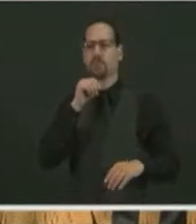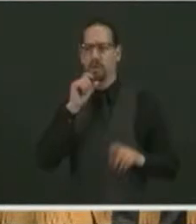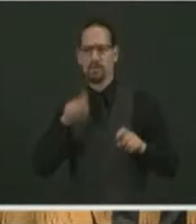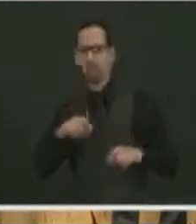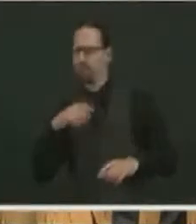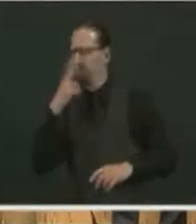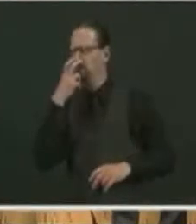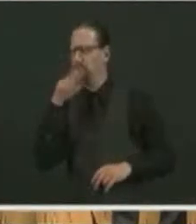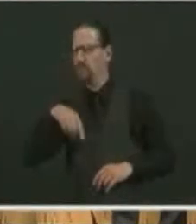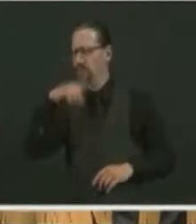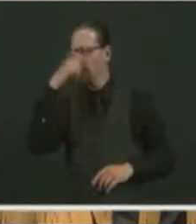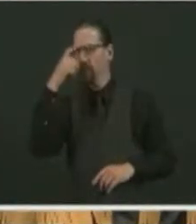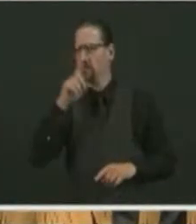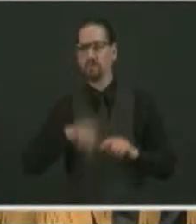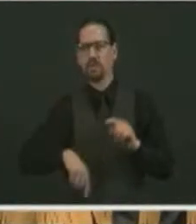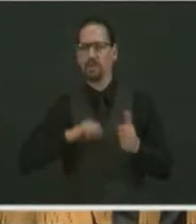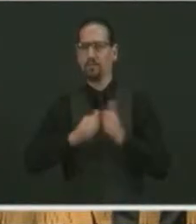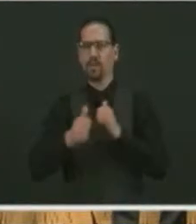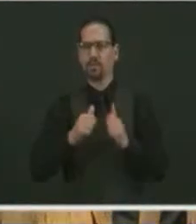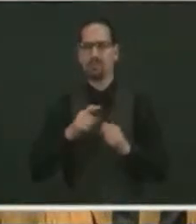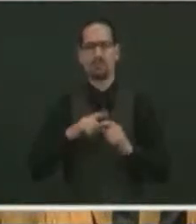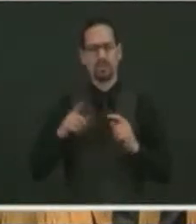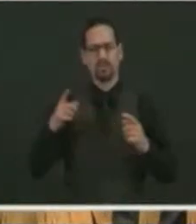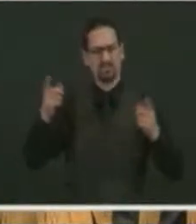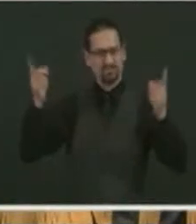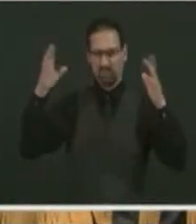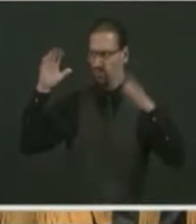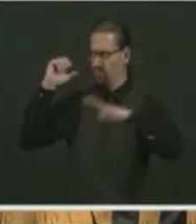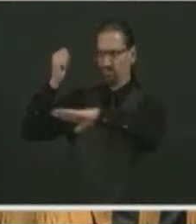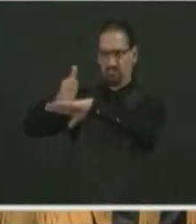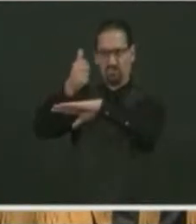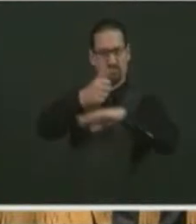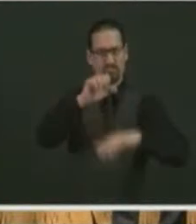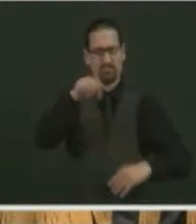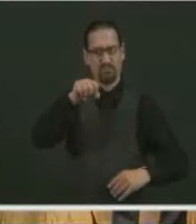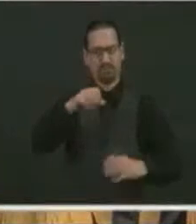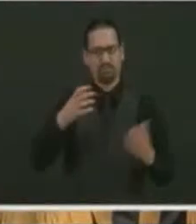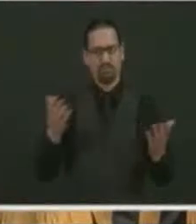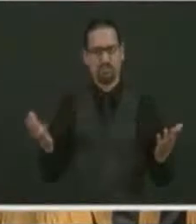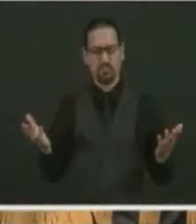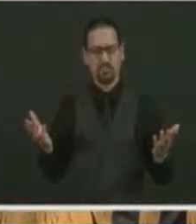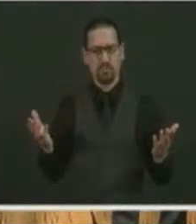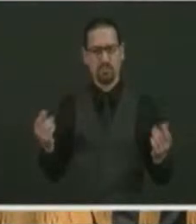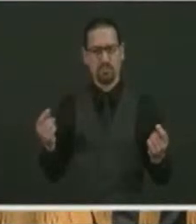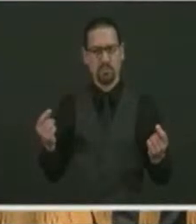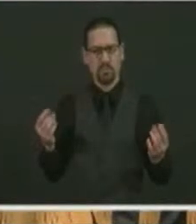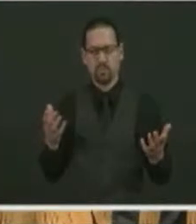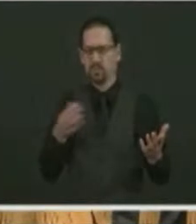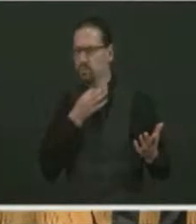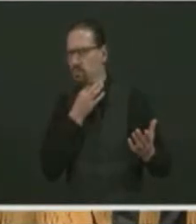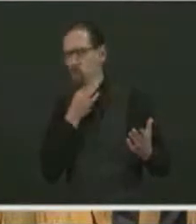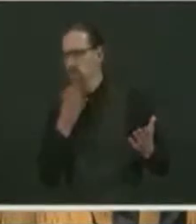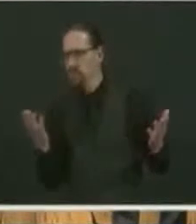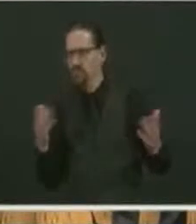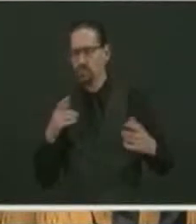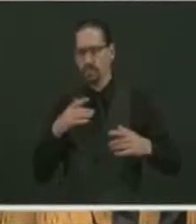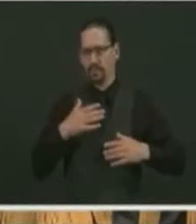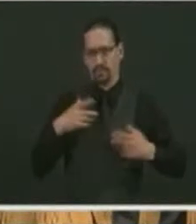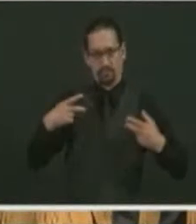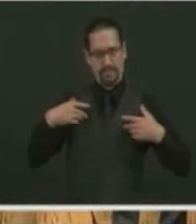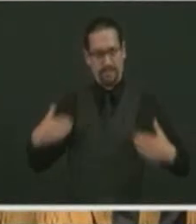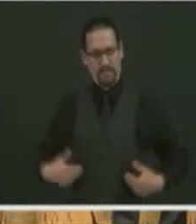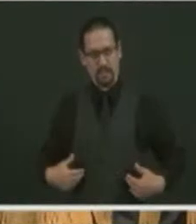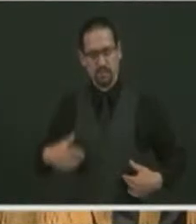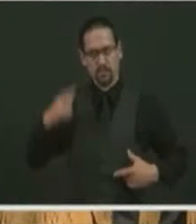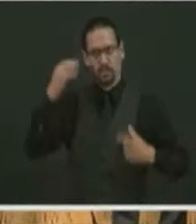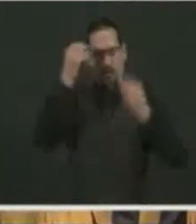want to know, has the data and what you're looking at changed? Because they talk about that, not only the physical, but the mental and emotional, all